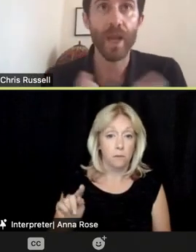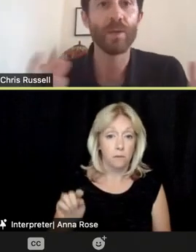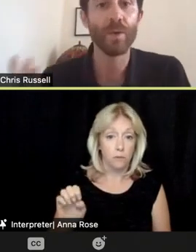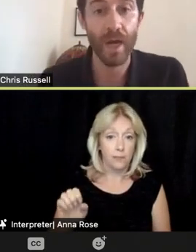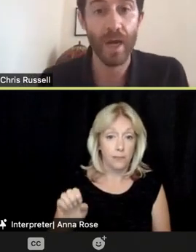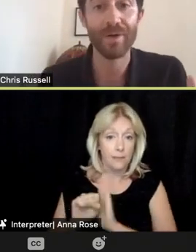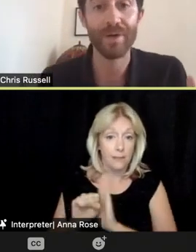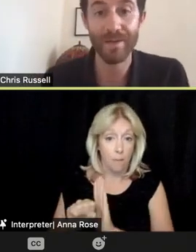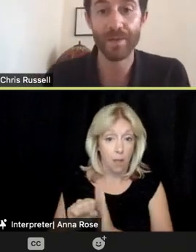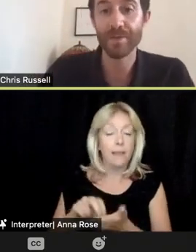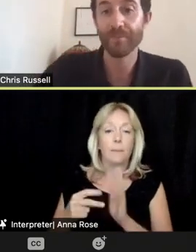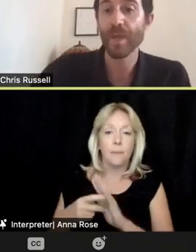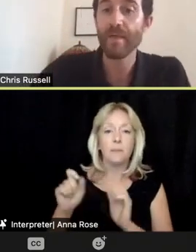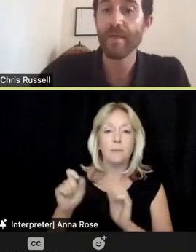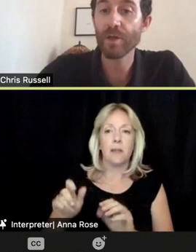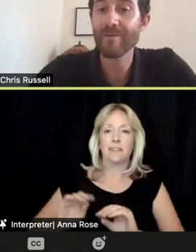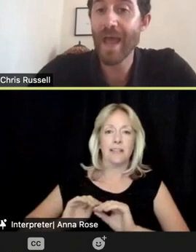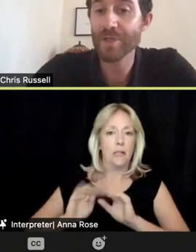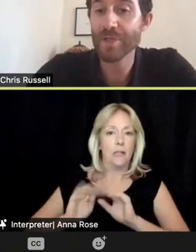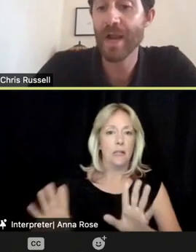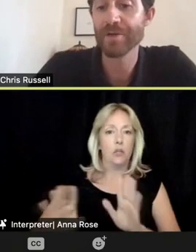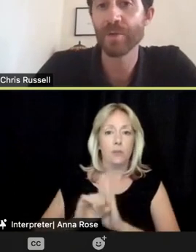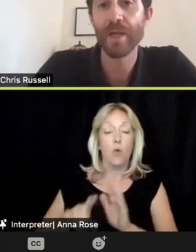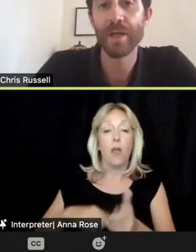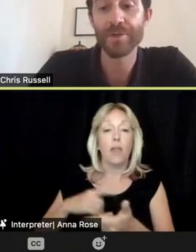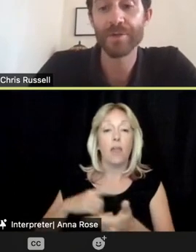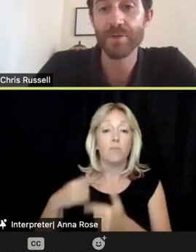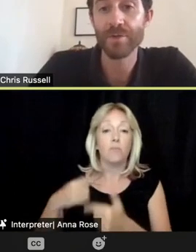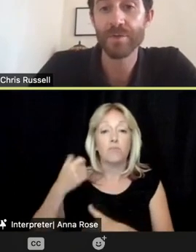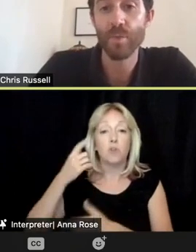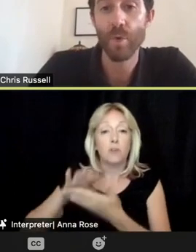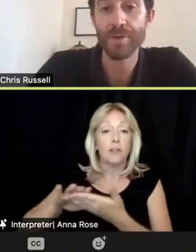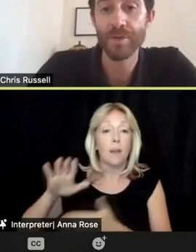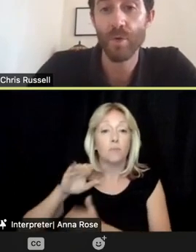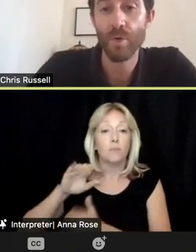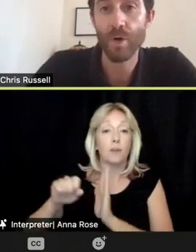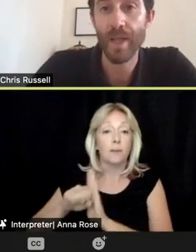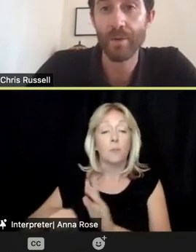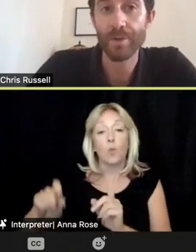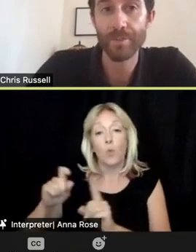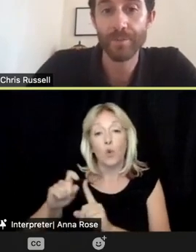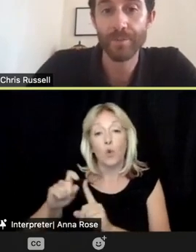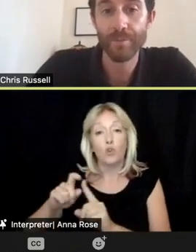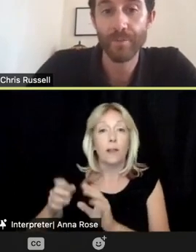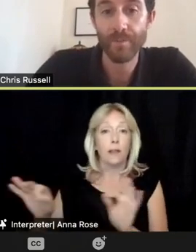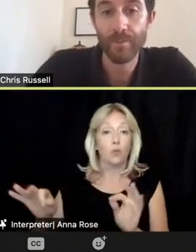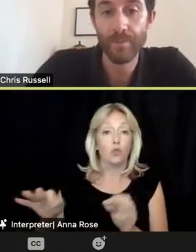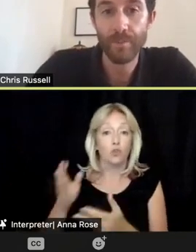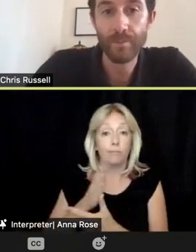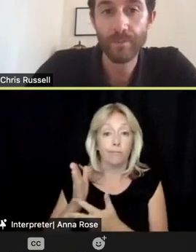are communicating with concrete symbols. And then you have abstract communicators who use words or language.